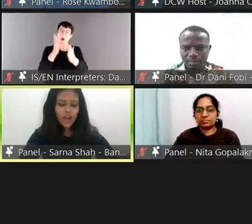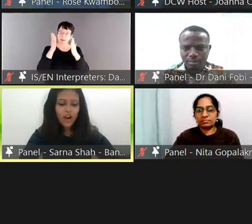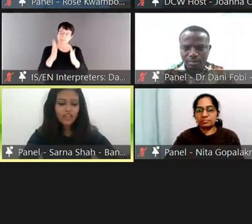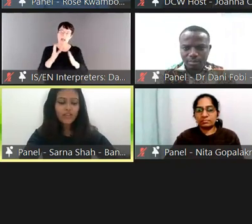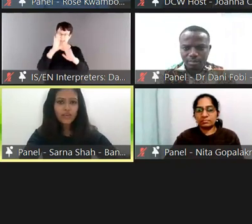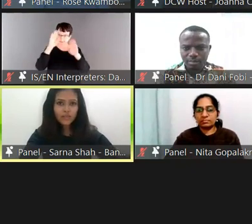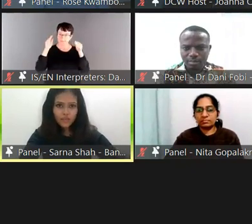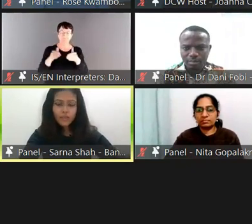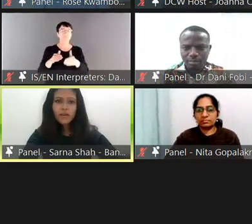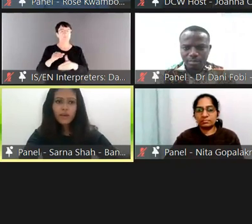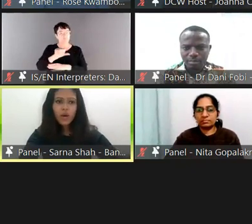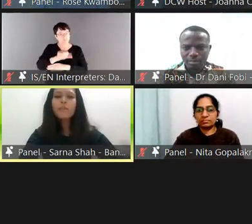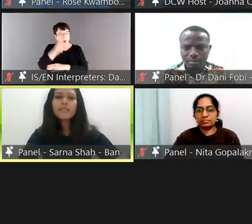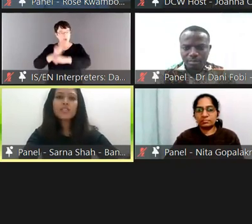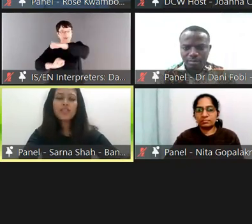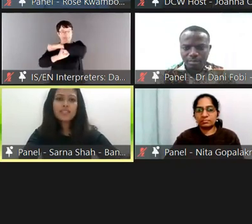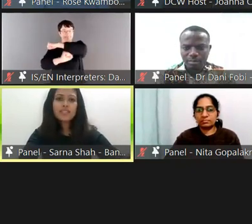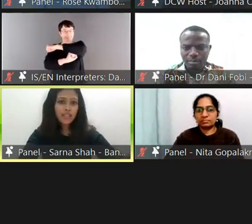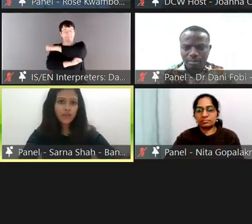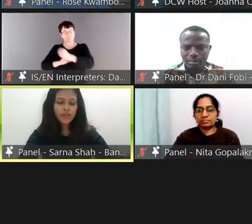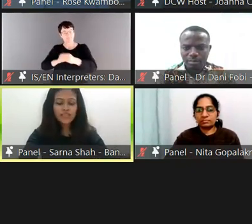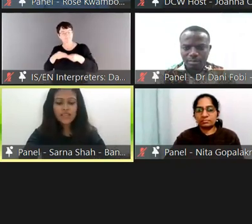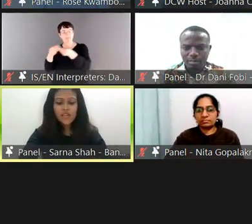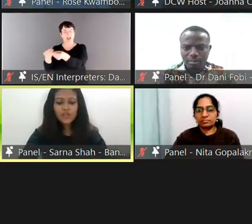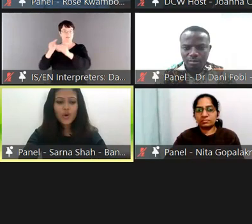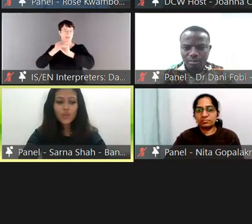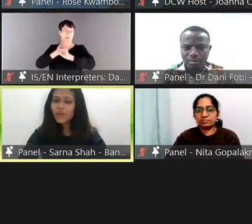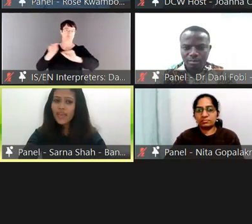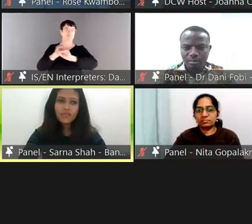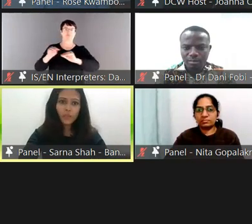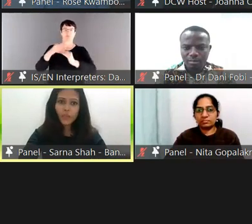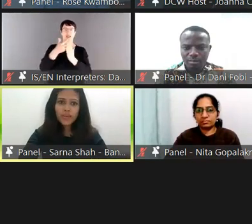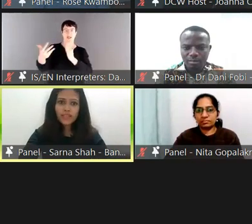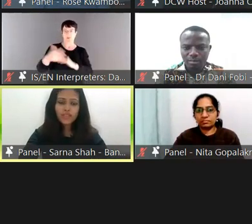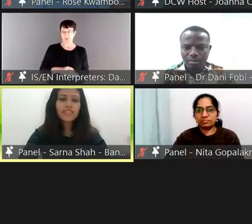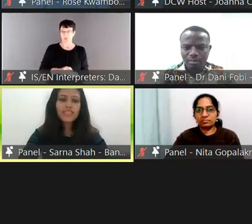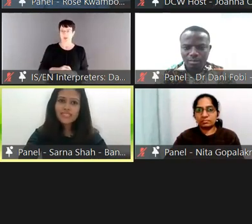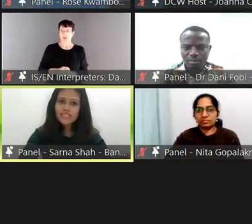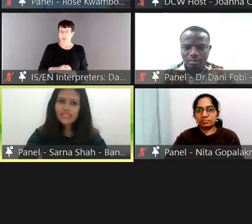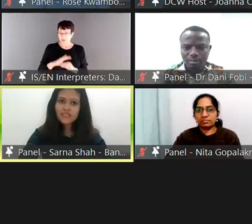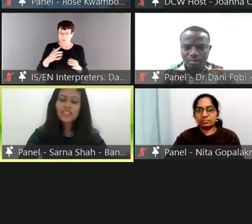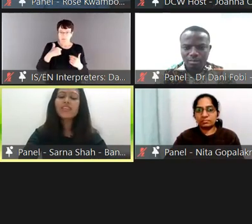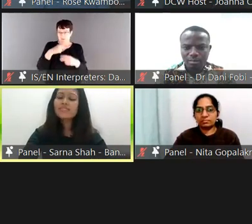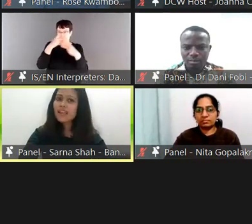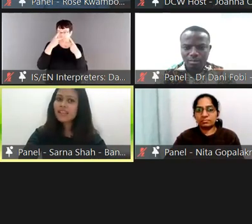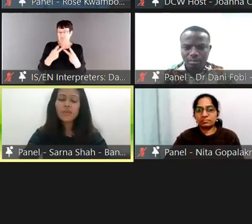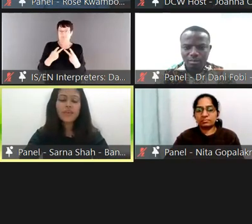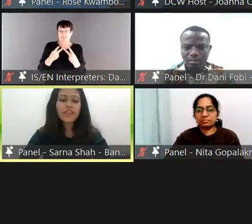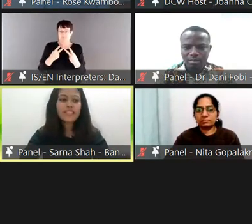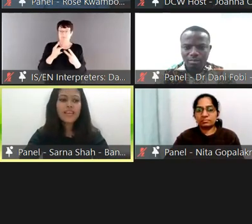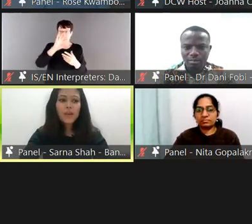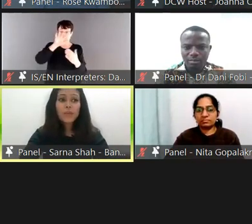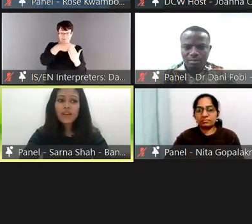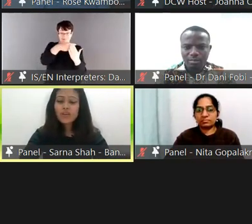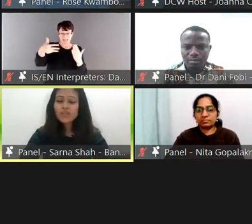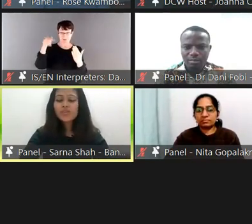language on the based on the sign language. So we gave importance on teaching the students sign